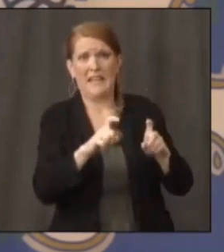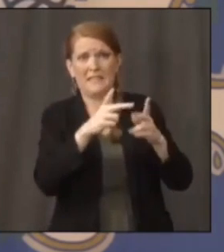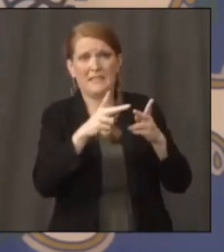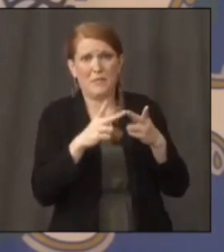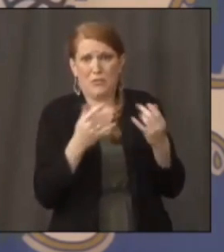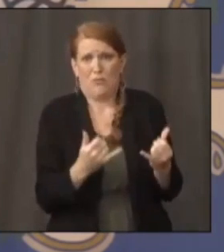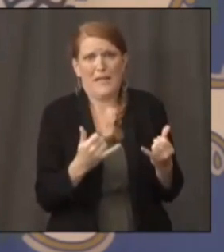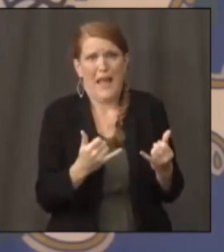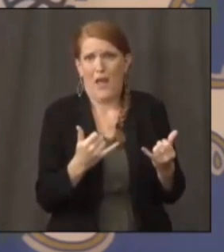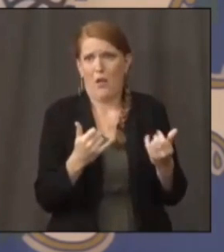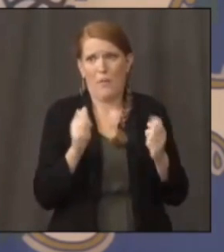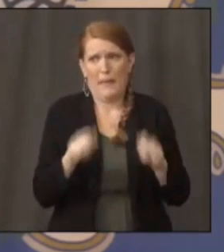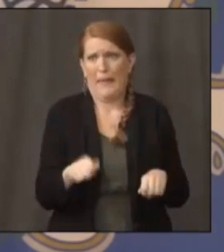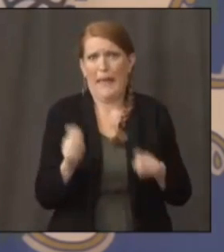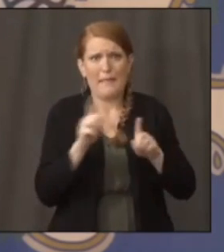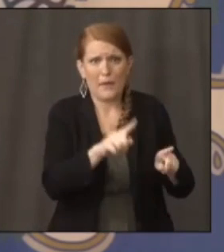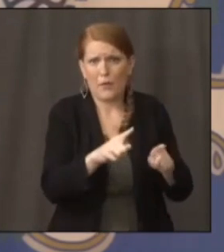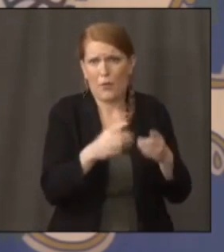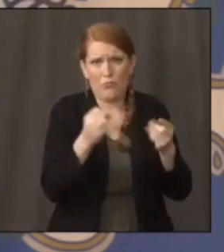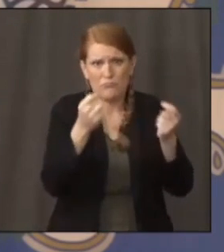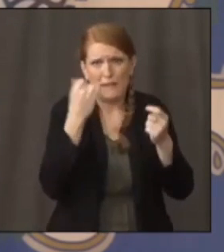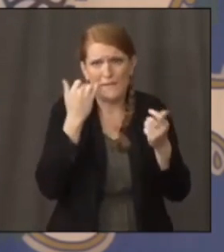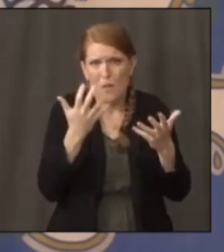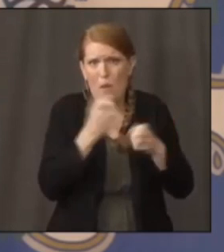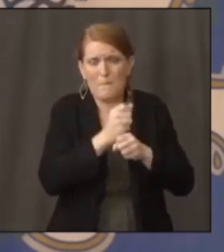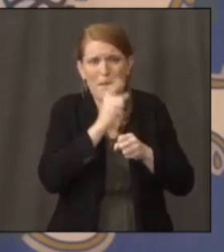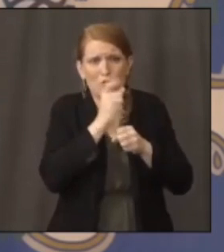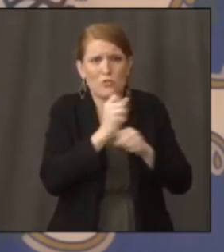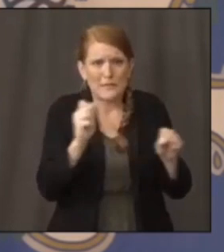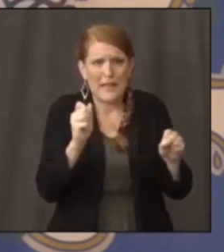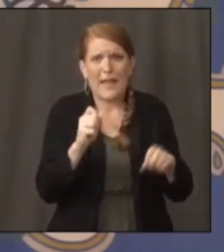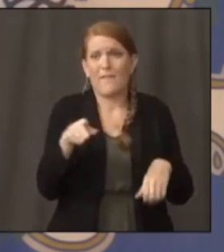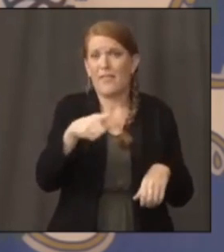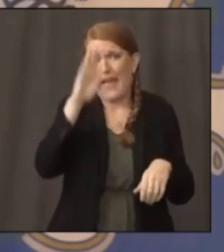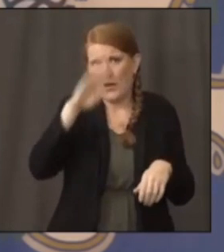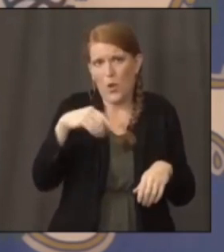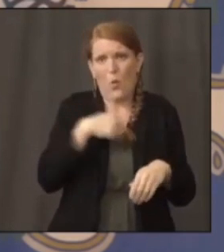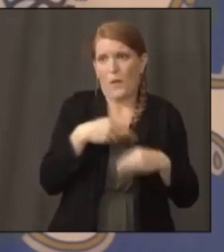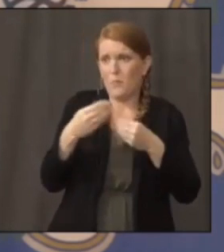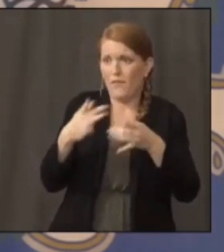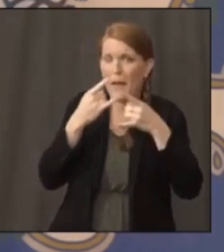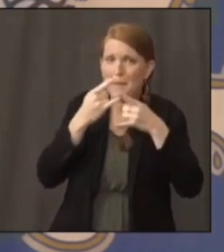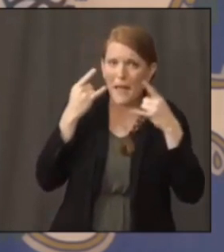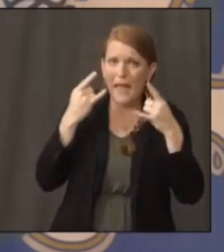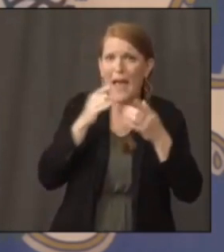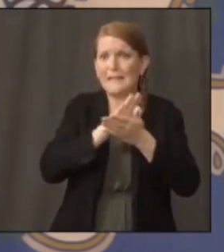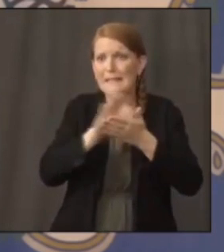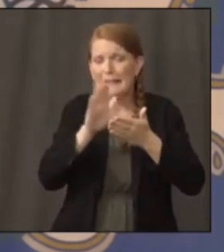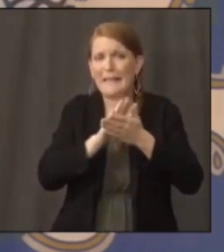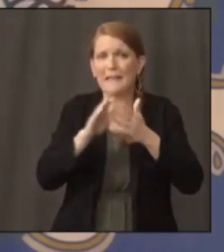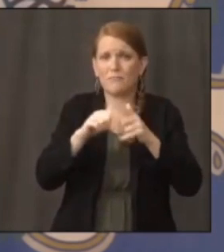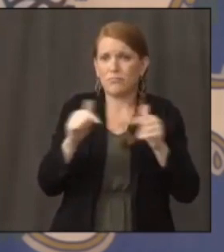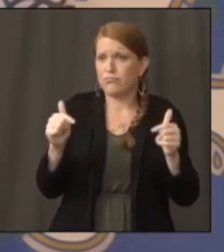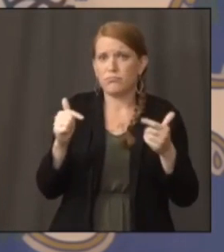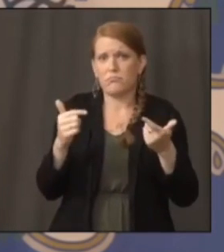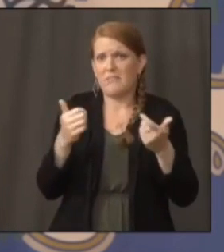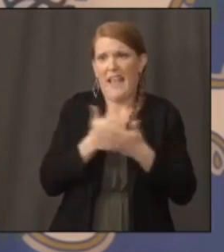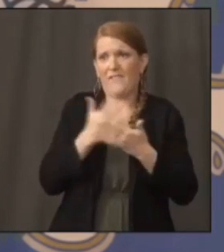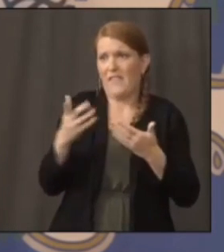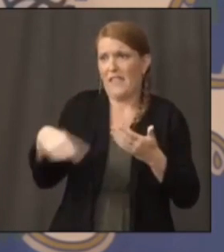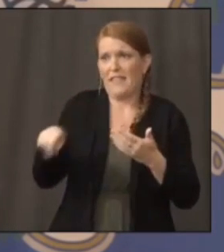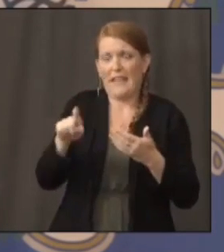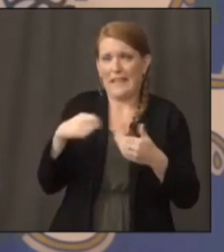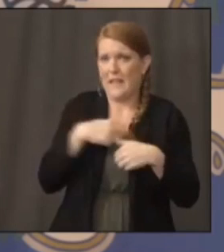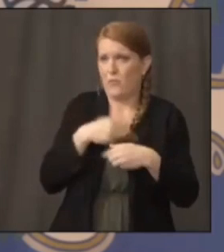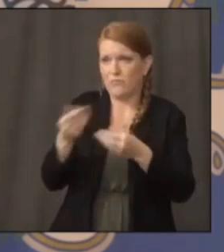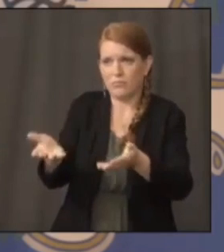they know, we're providing the masks, disinfecting, everything we need for that. And I think going forward, this rapid response team, if